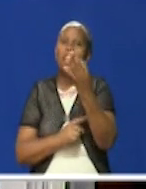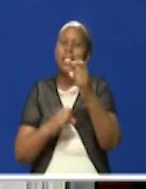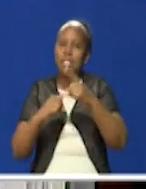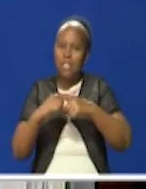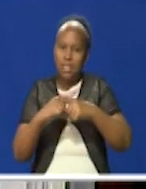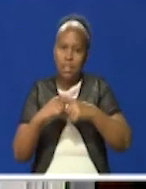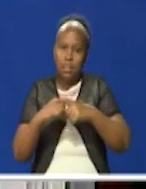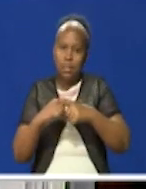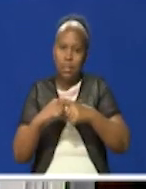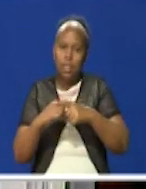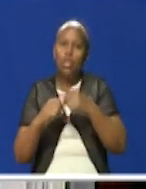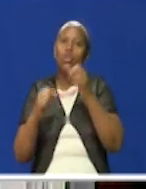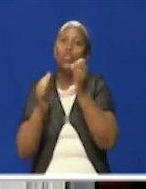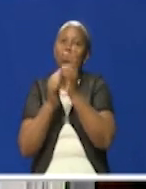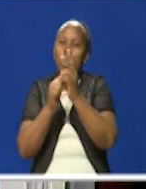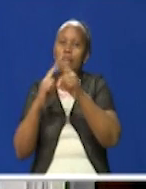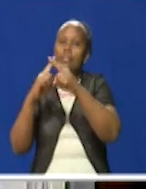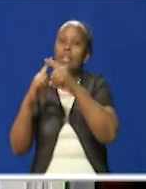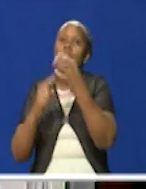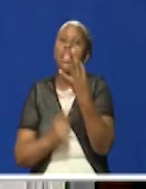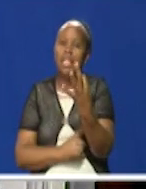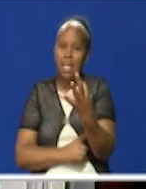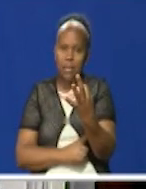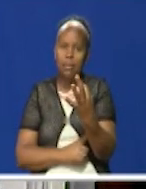36, which is 12 times 3,